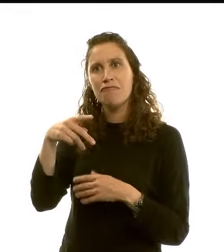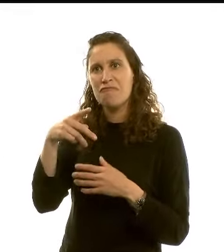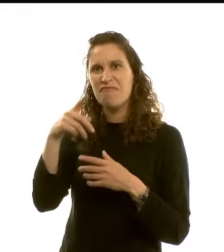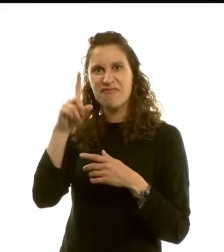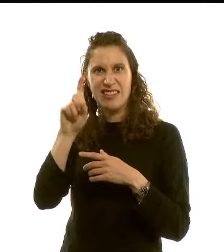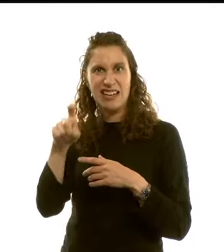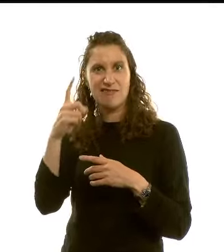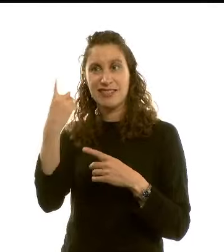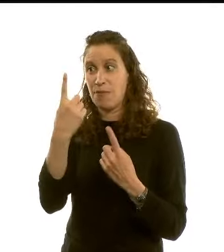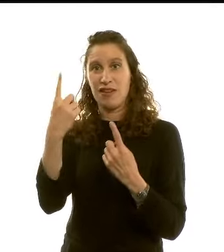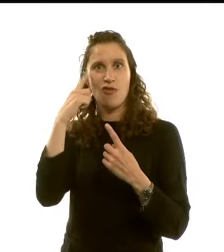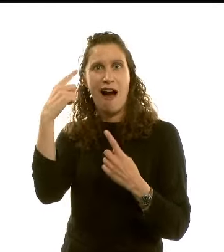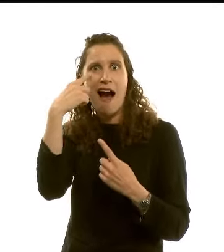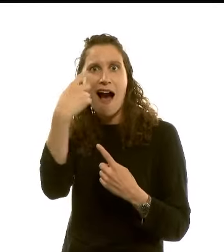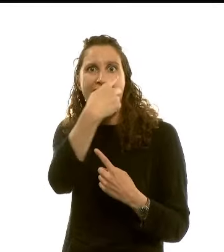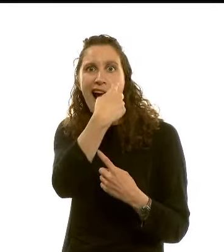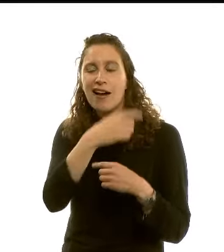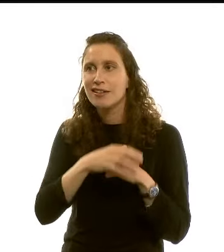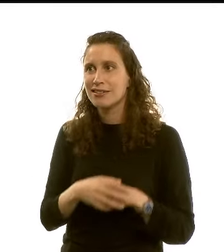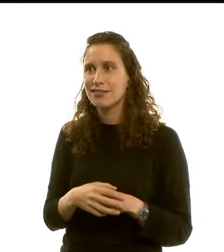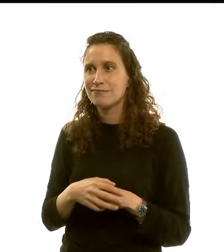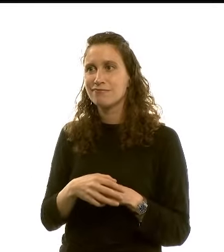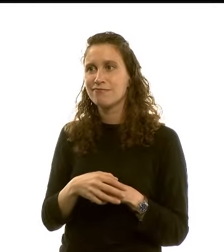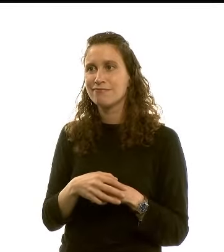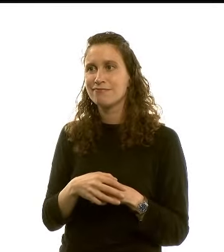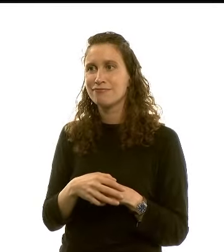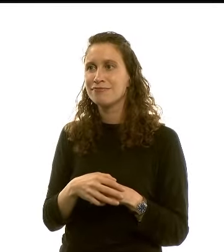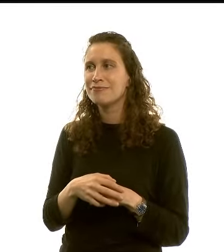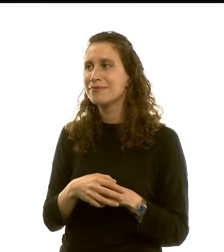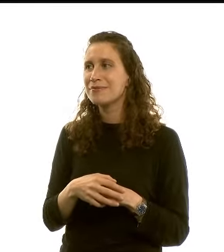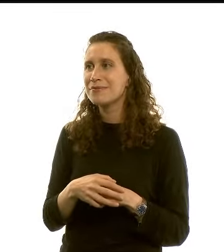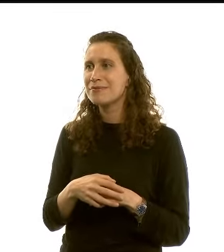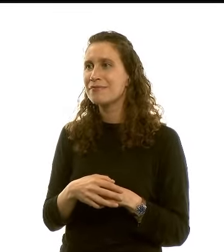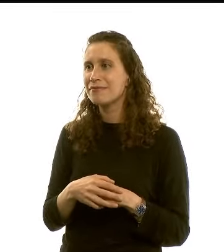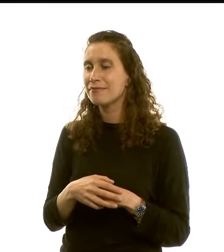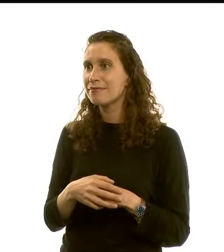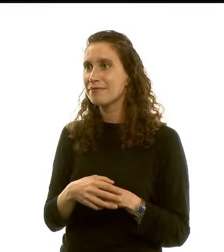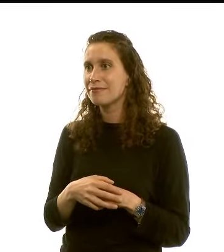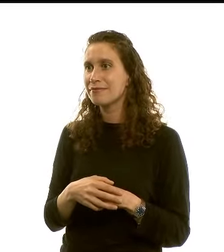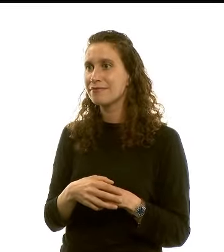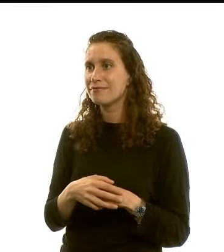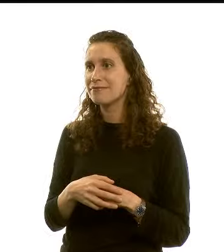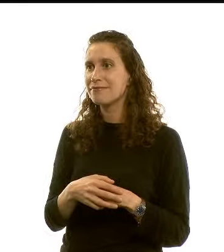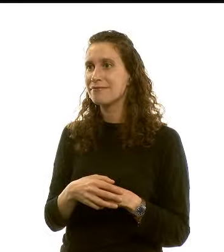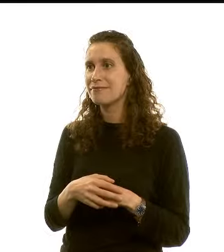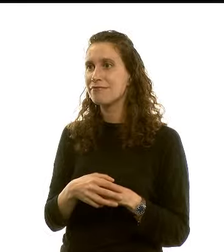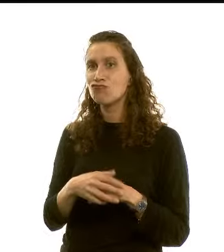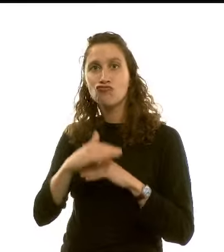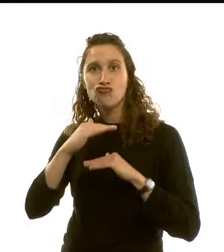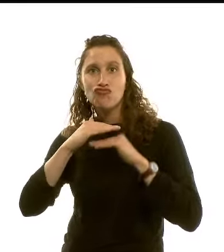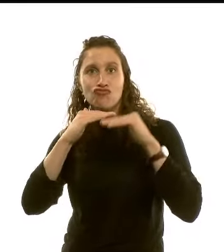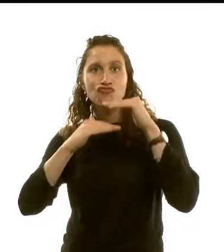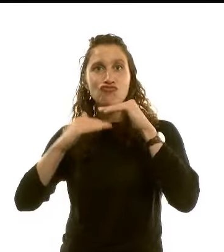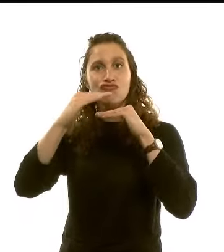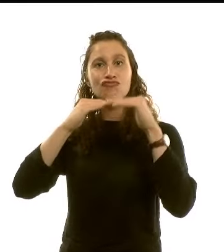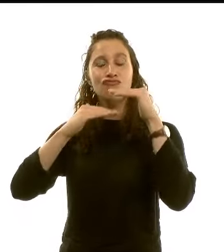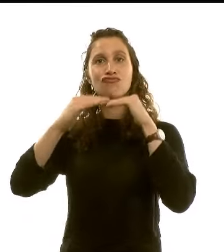the eyes, so some bricks of studs on the side would be good for that. Let's dive in. Stack up some bricks here.